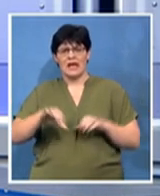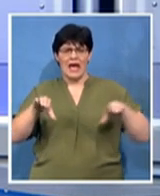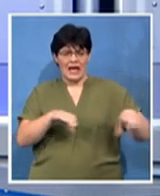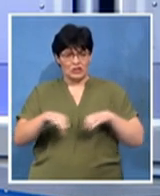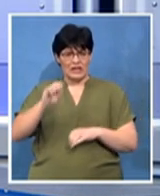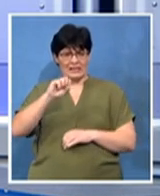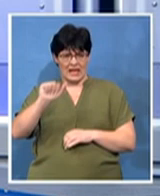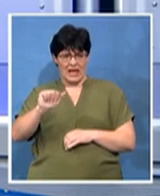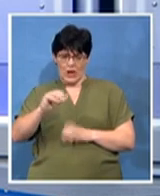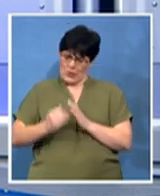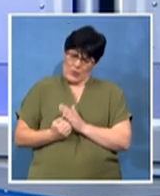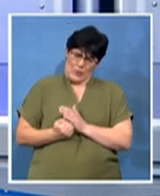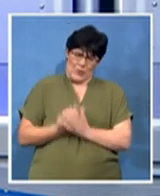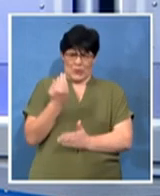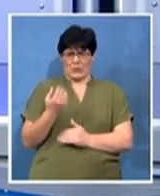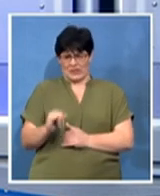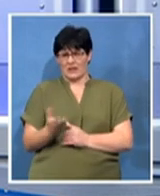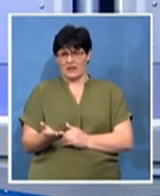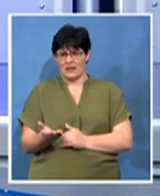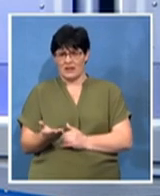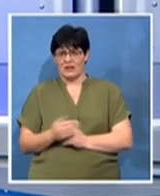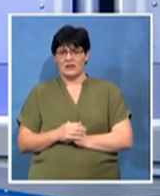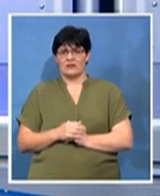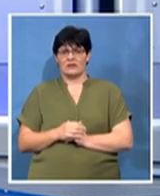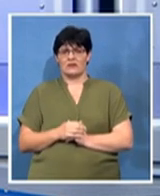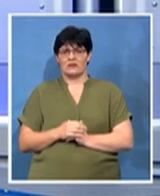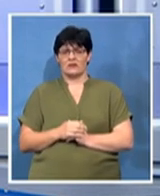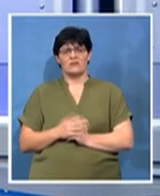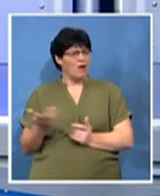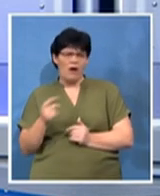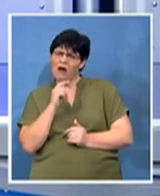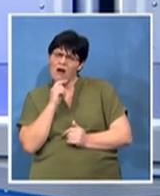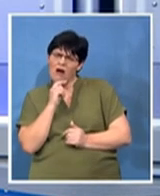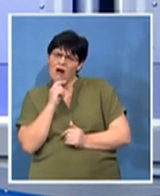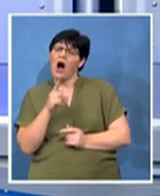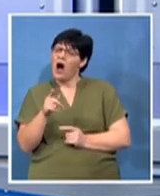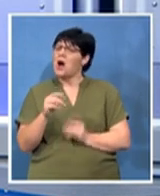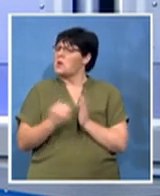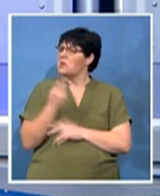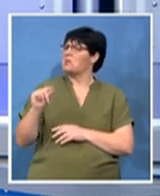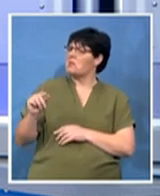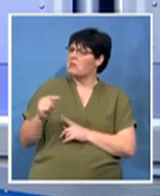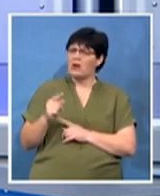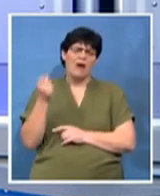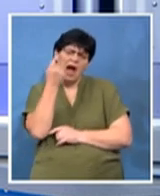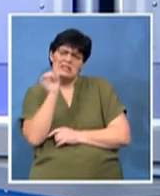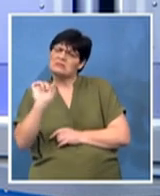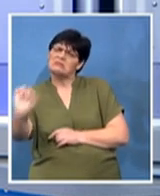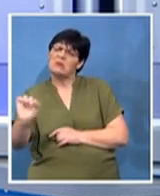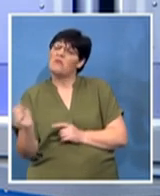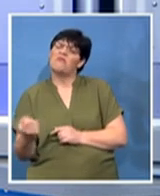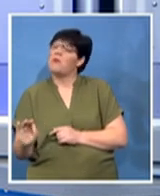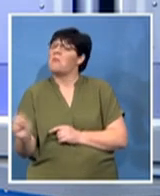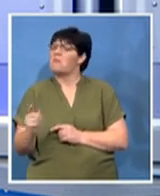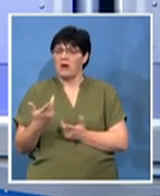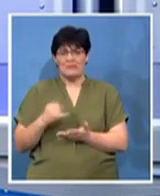are still getting used to your party, still trying to understand it, and that will happen as time goes